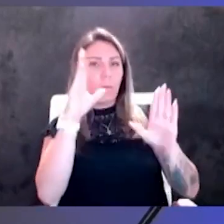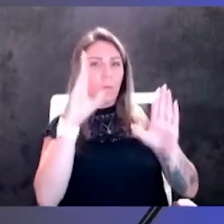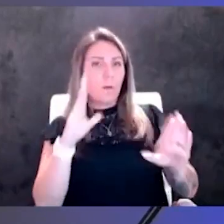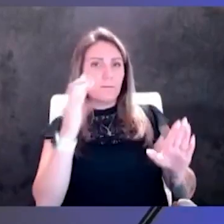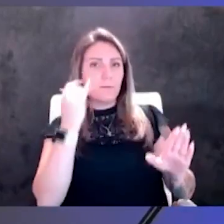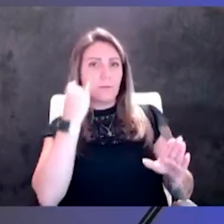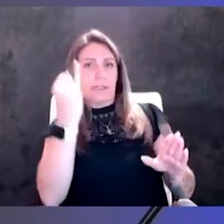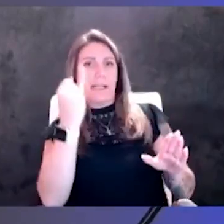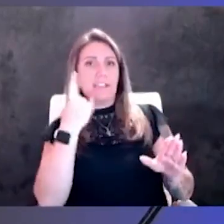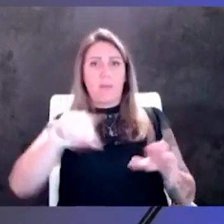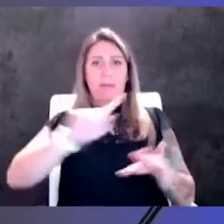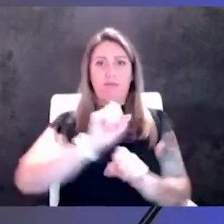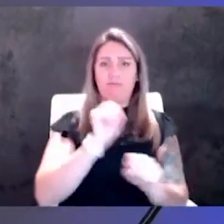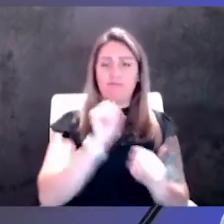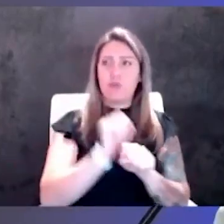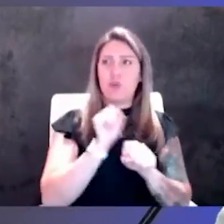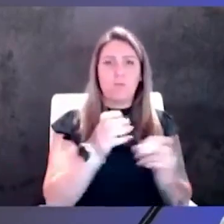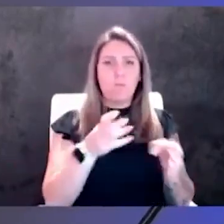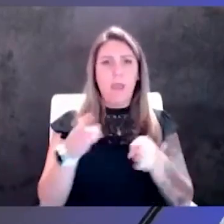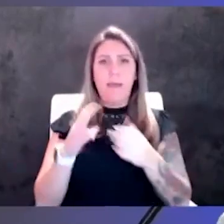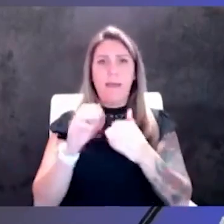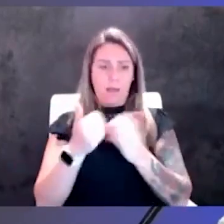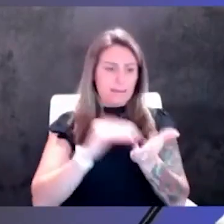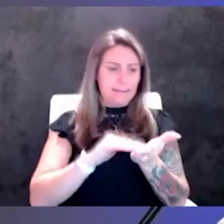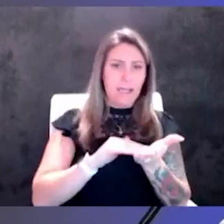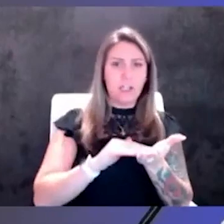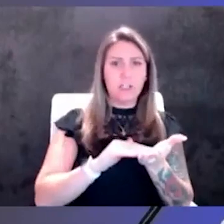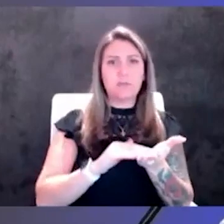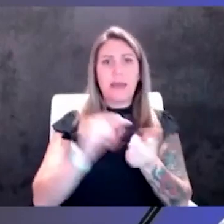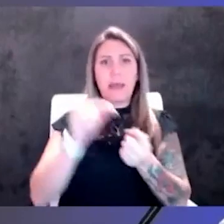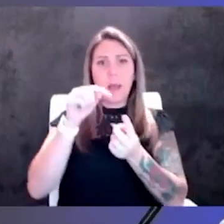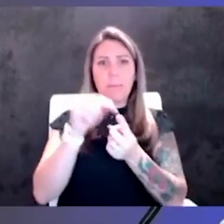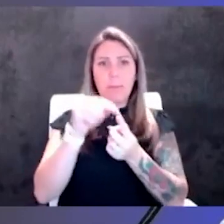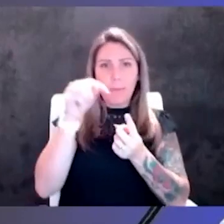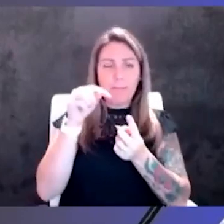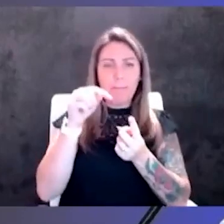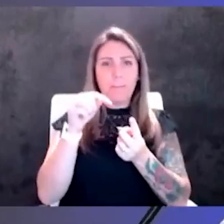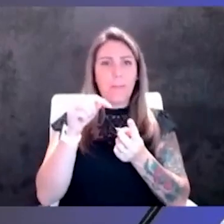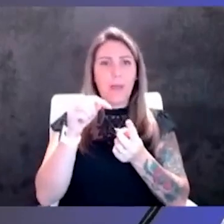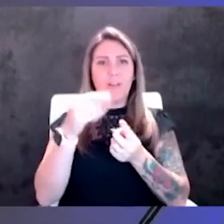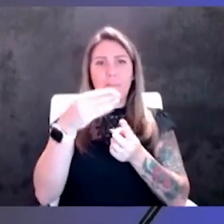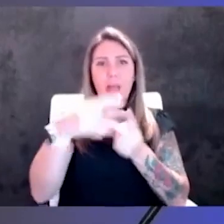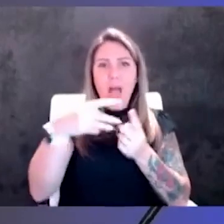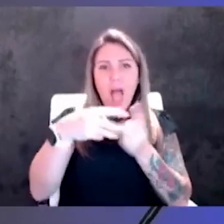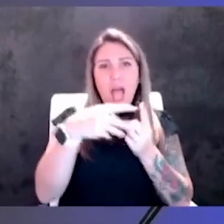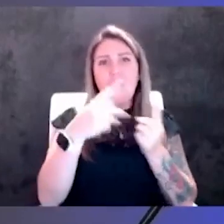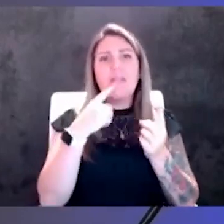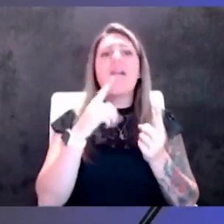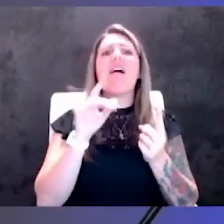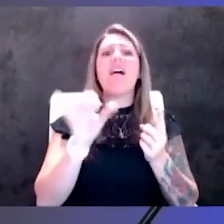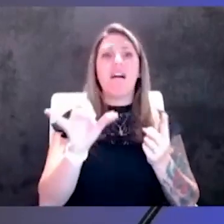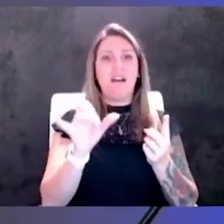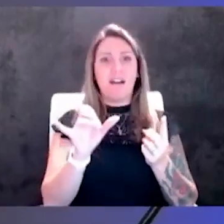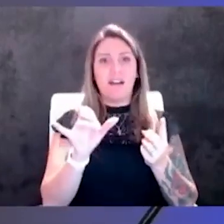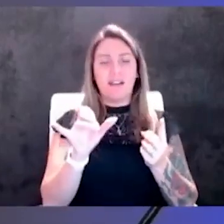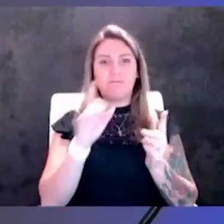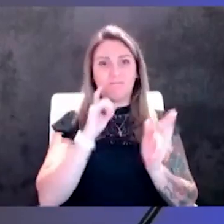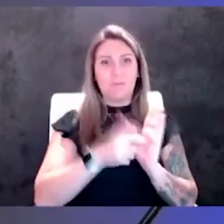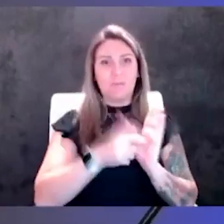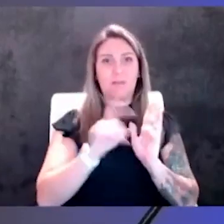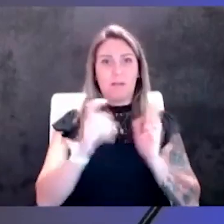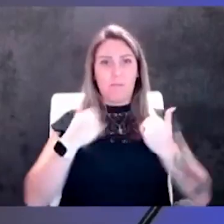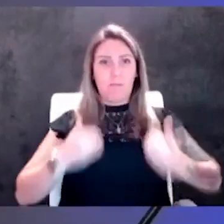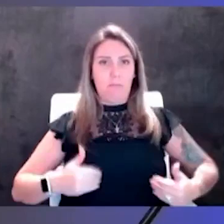help doctors do a finger prick a blood stick and say, look, this body response is headed